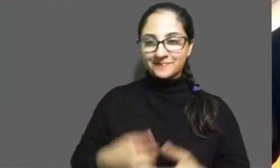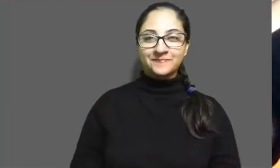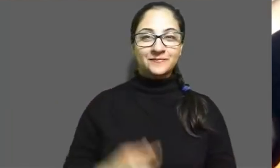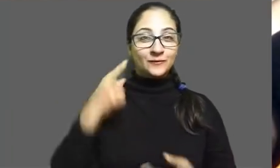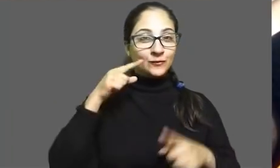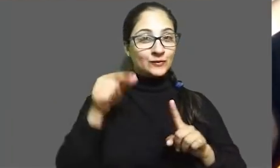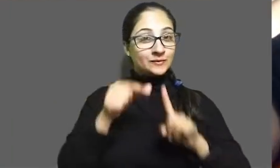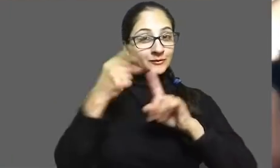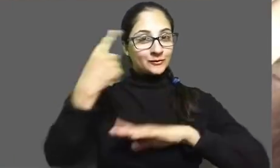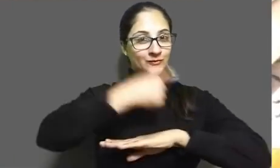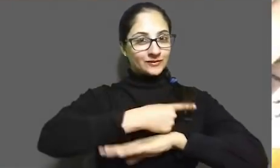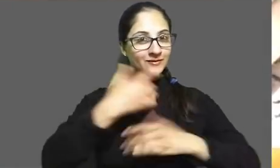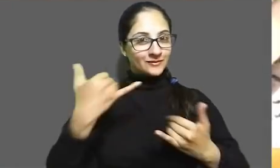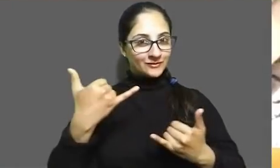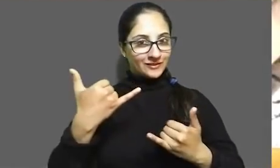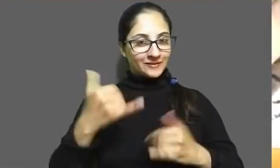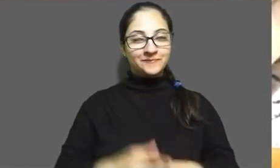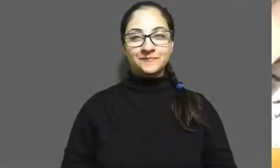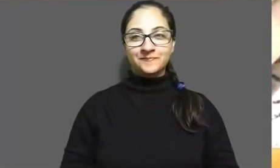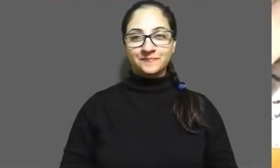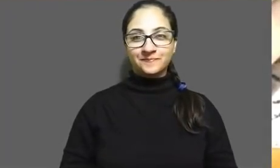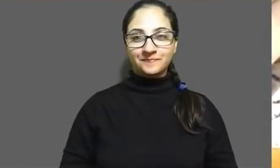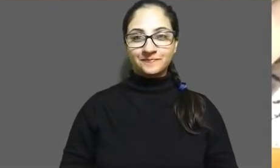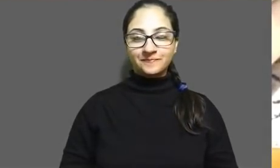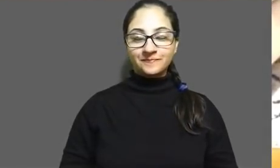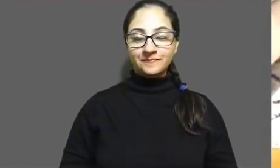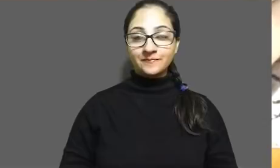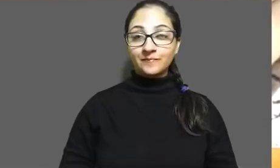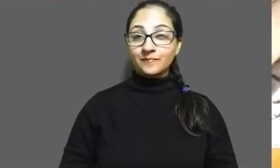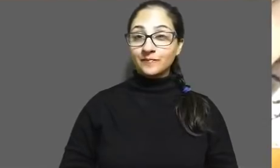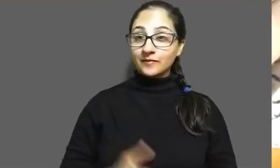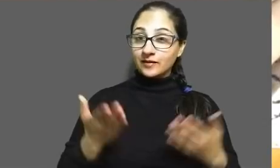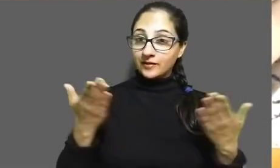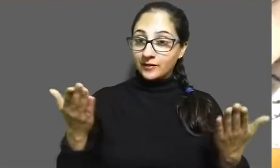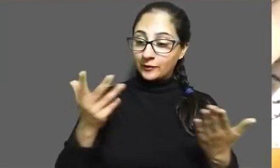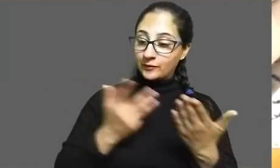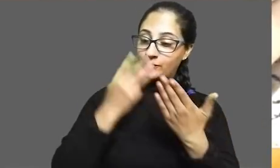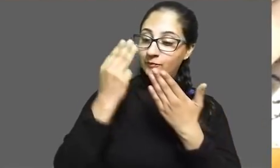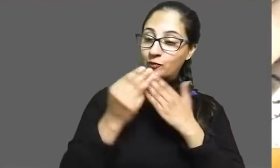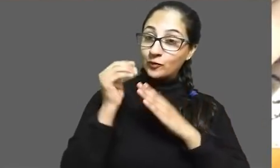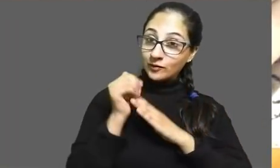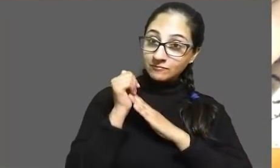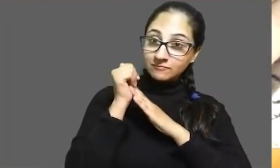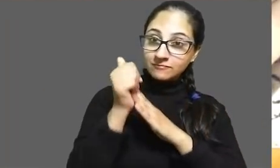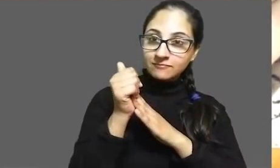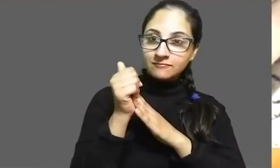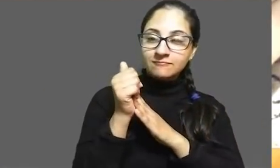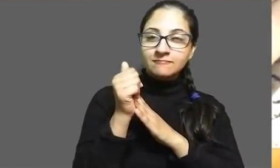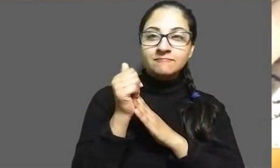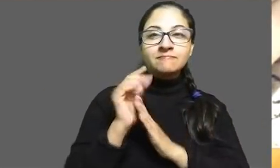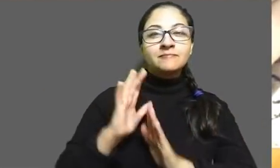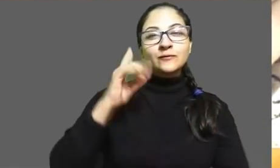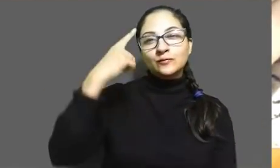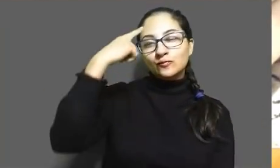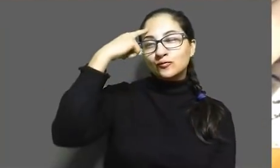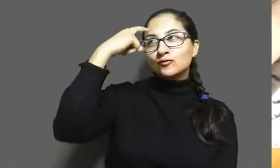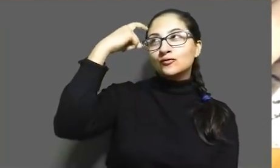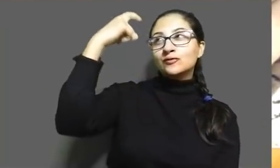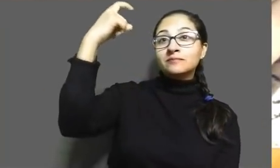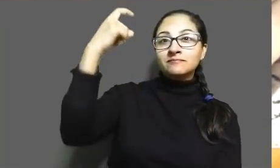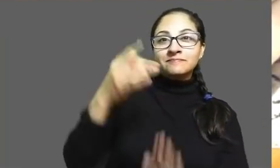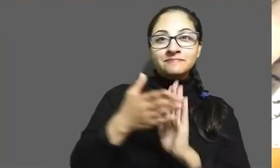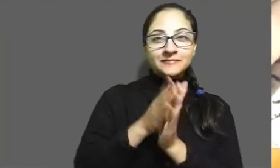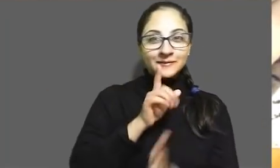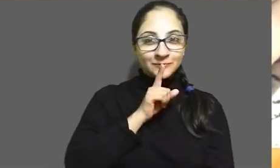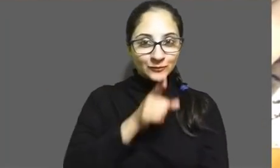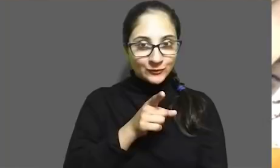this occasion. I want you to know that hosting Friday Night Reflections is a dream come true for me. It's been